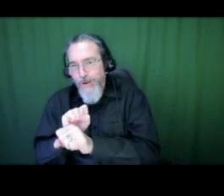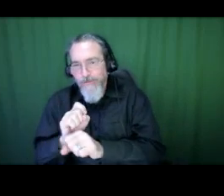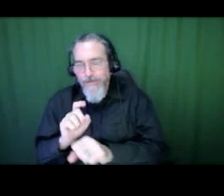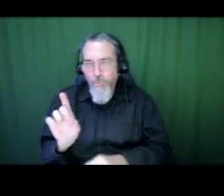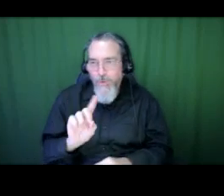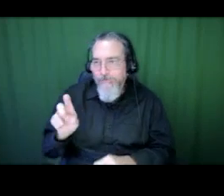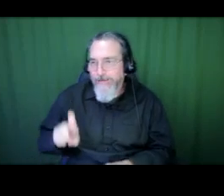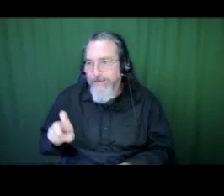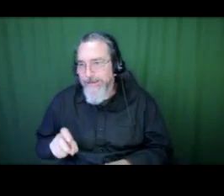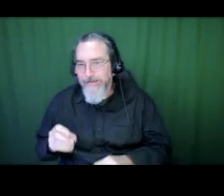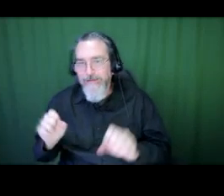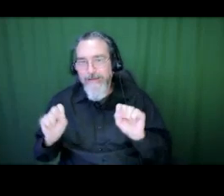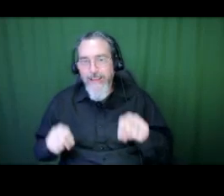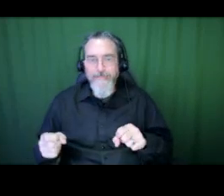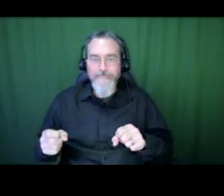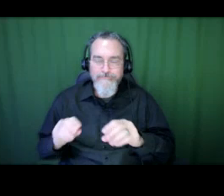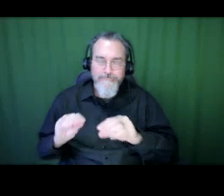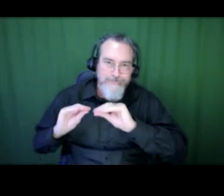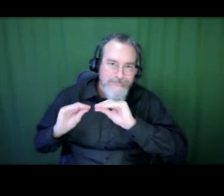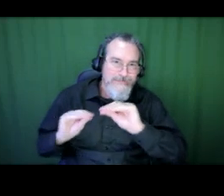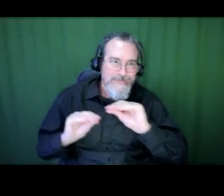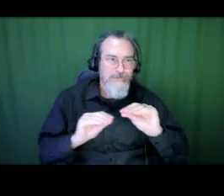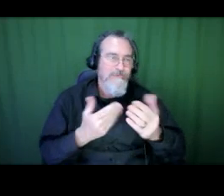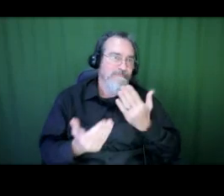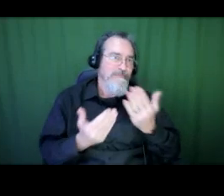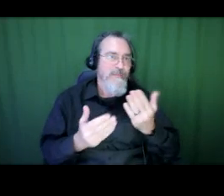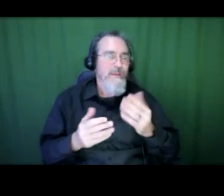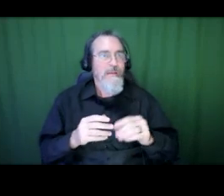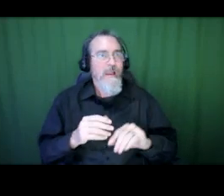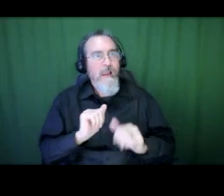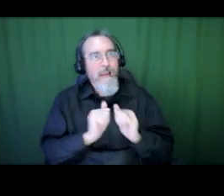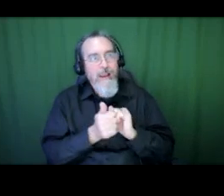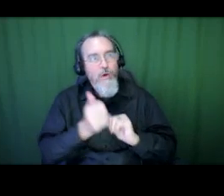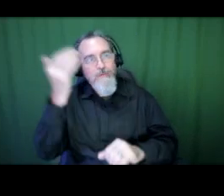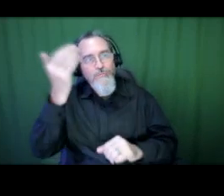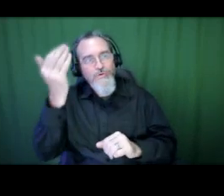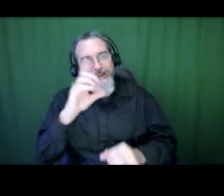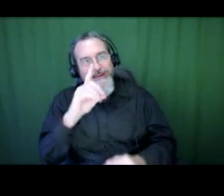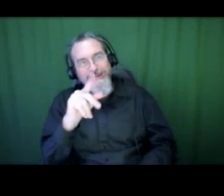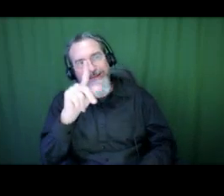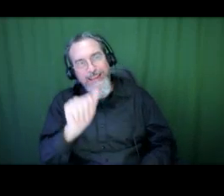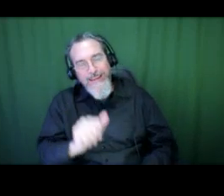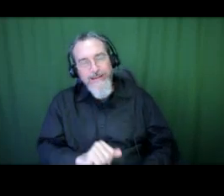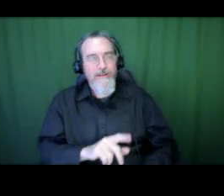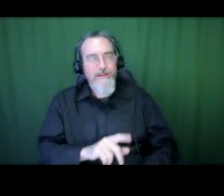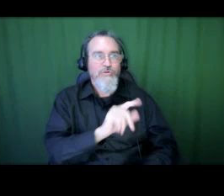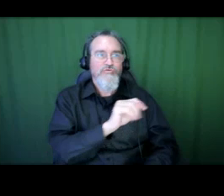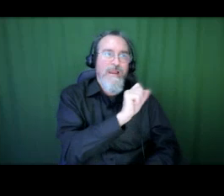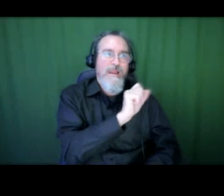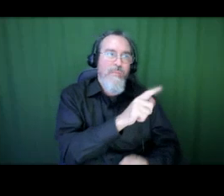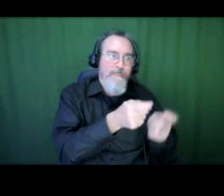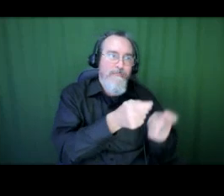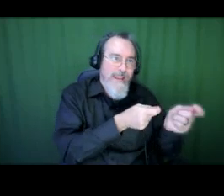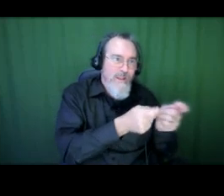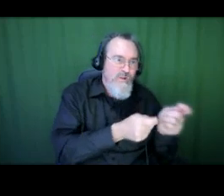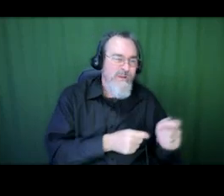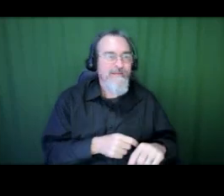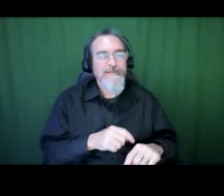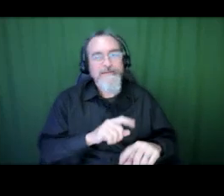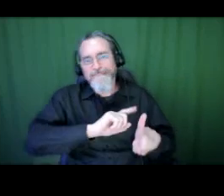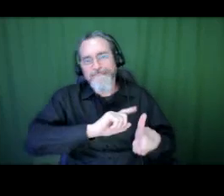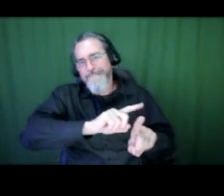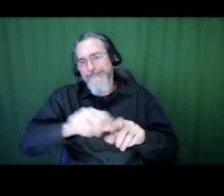training program. This could include coursework like presented dating effectively, introduction to tribal management, or Indigenous sciences.